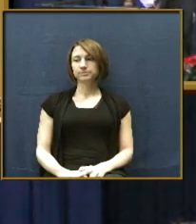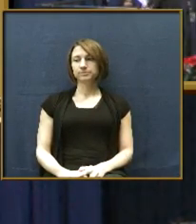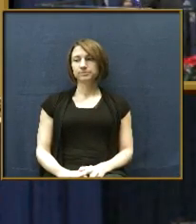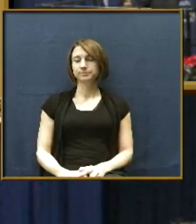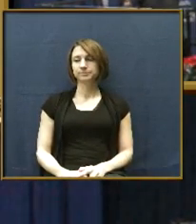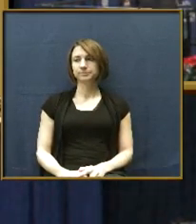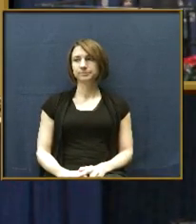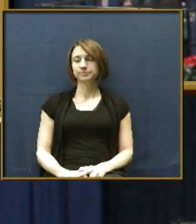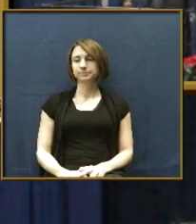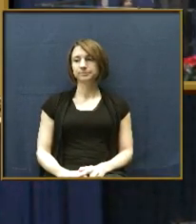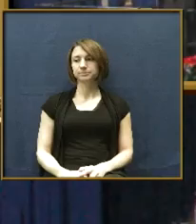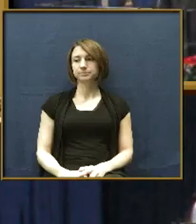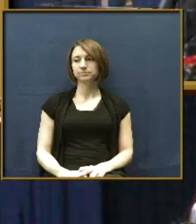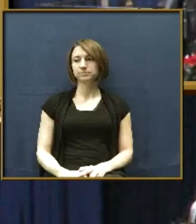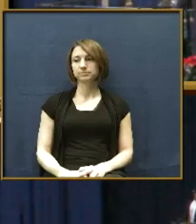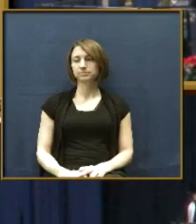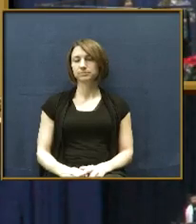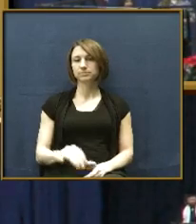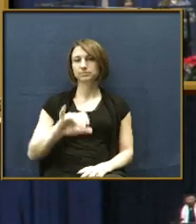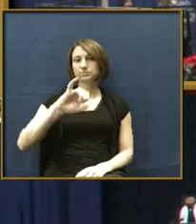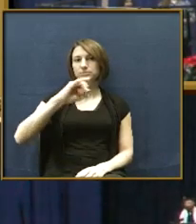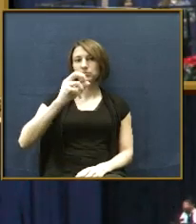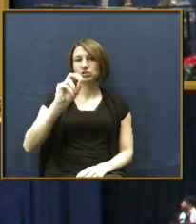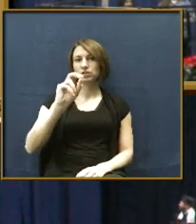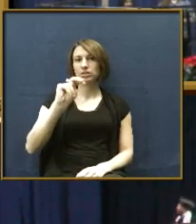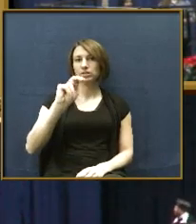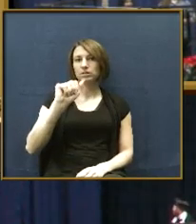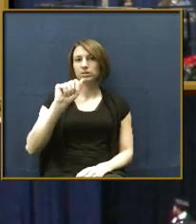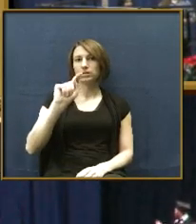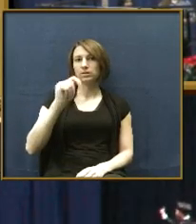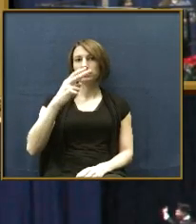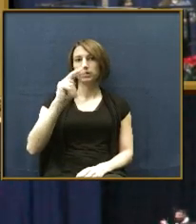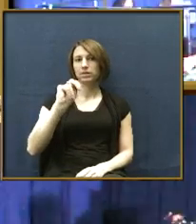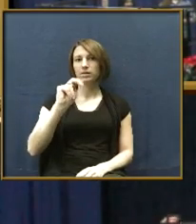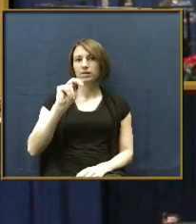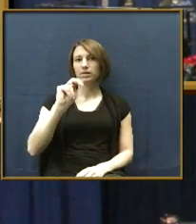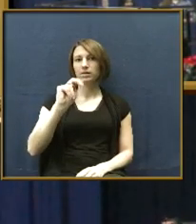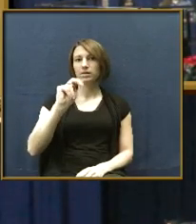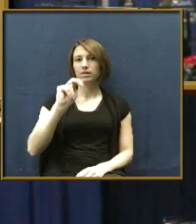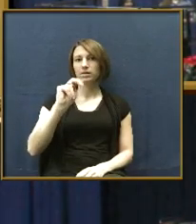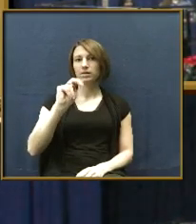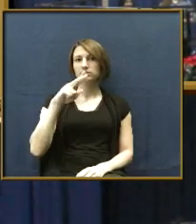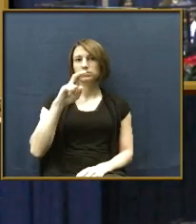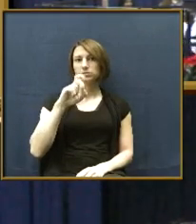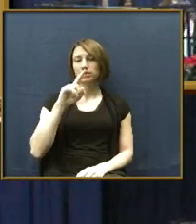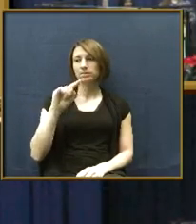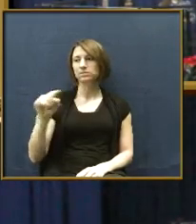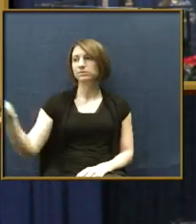Jonathan Vasquez.